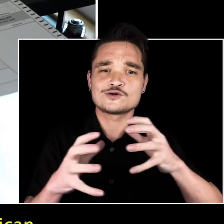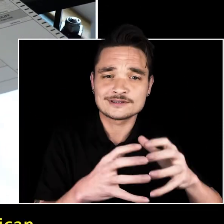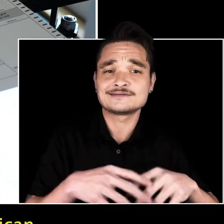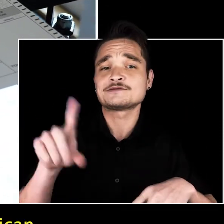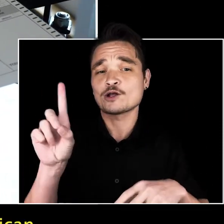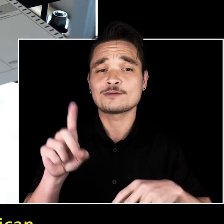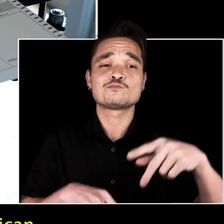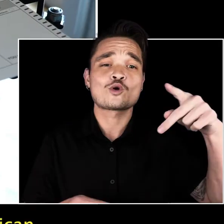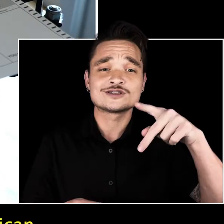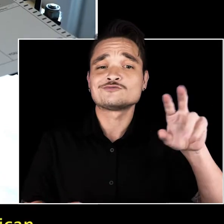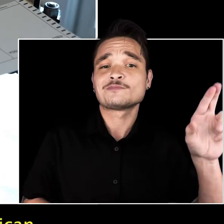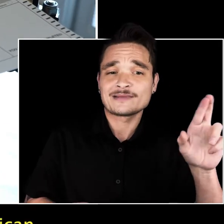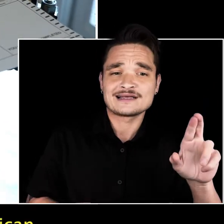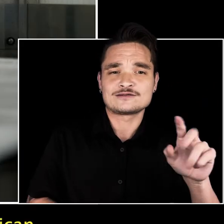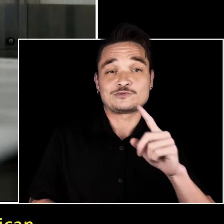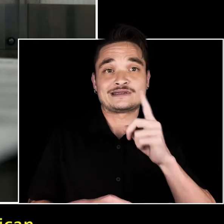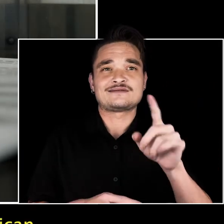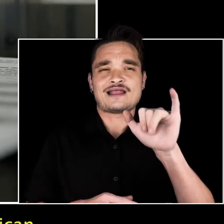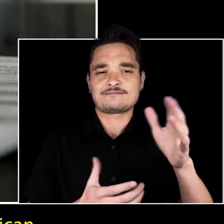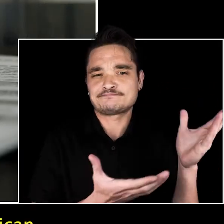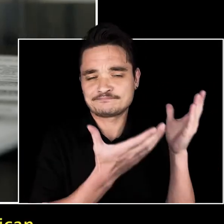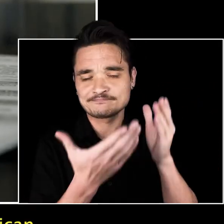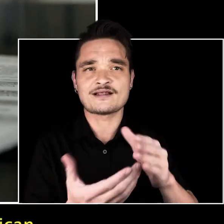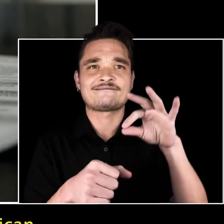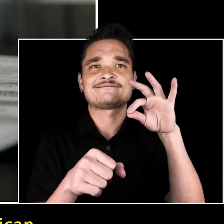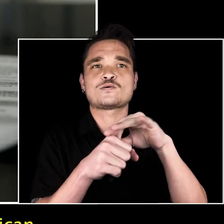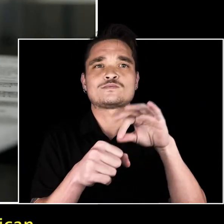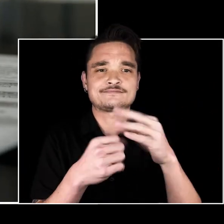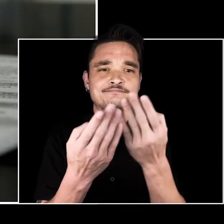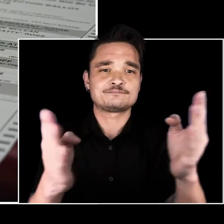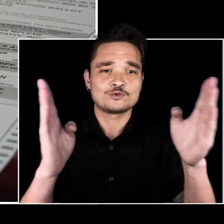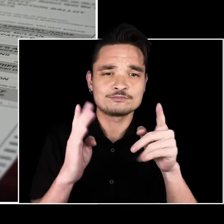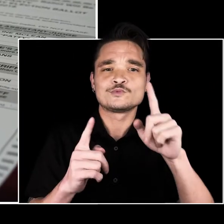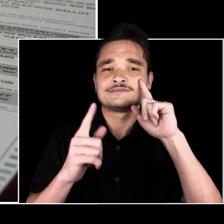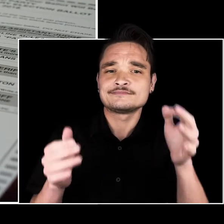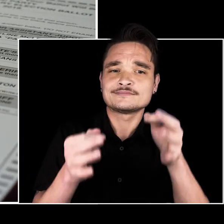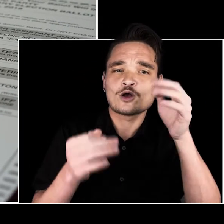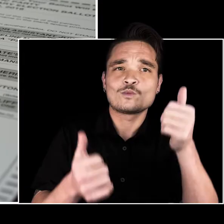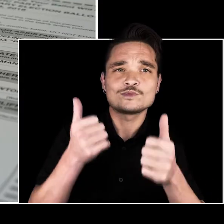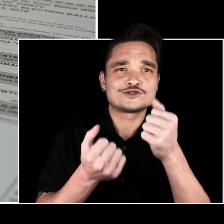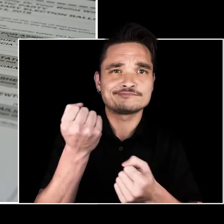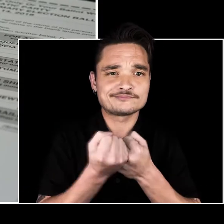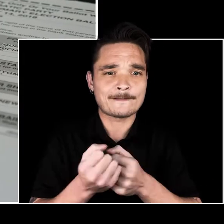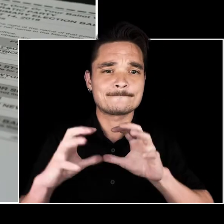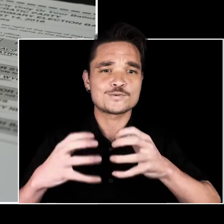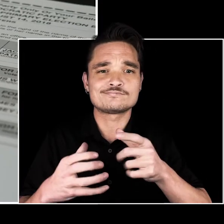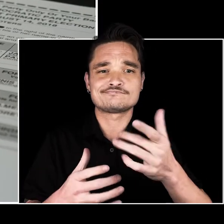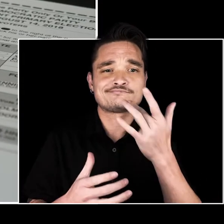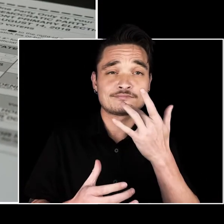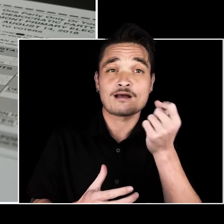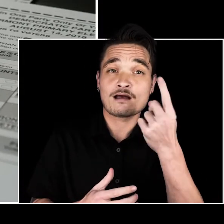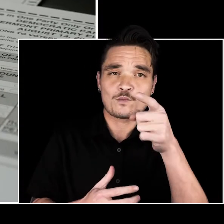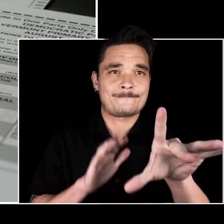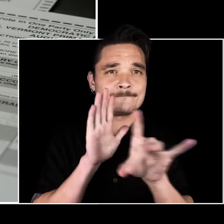Democratic, Progressive, and Republican, to take into the voting booth. You then get to decide which party ballot you would like to